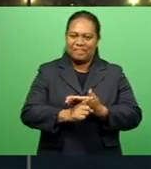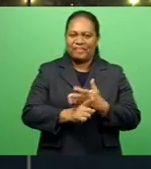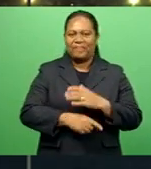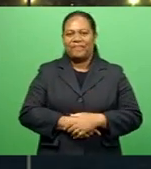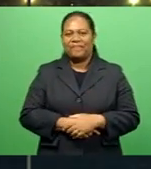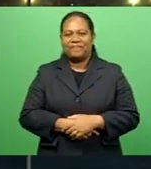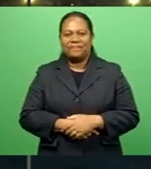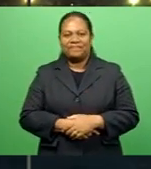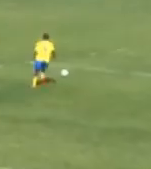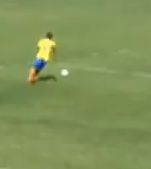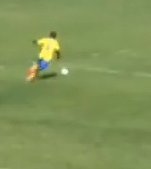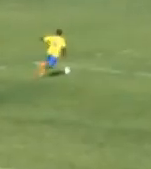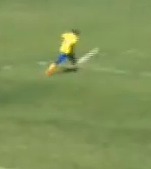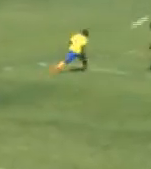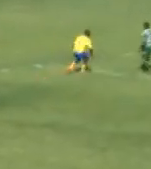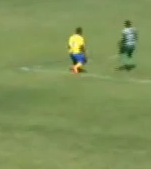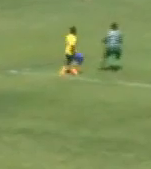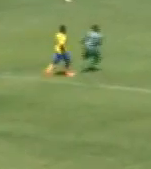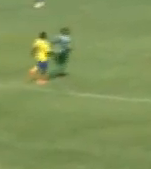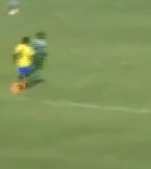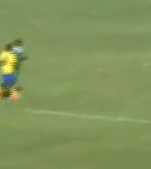Here are the goals.